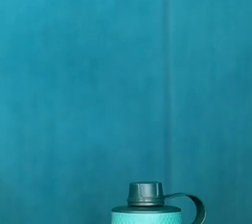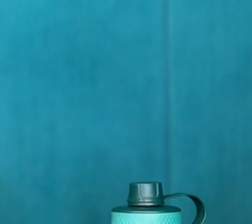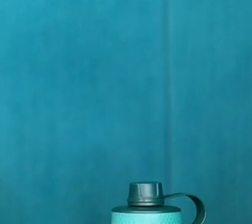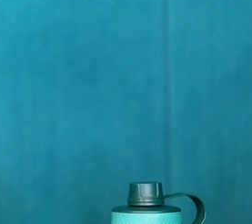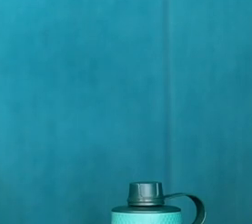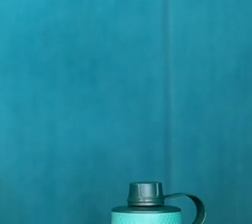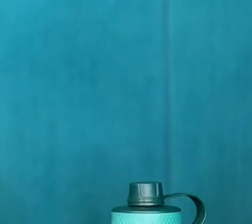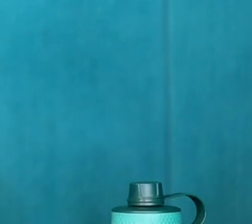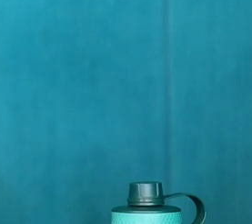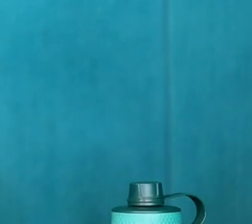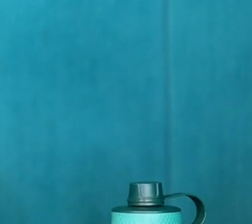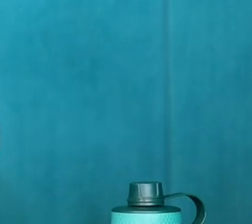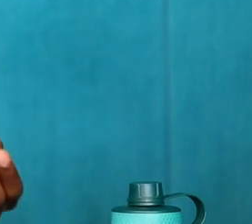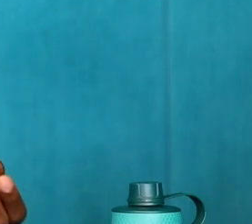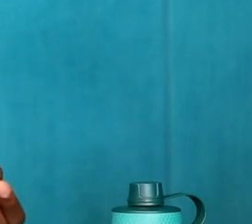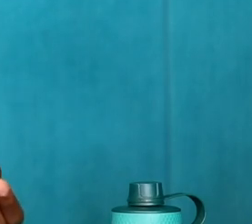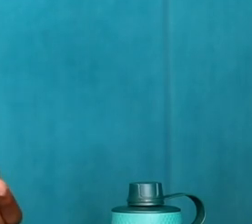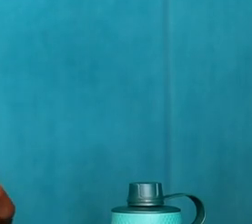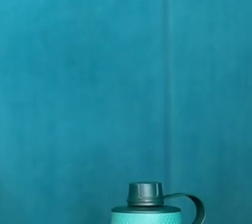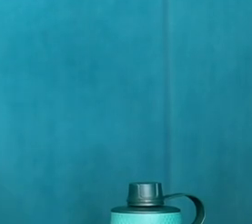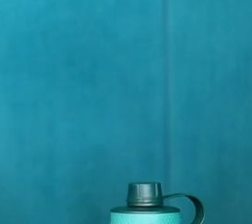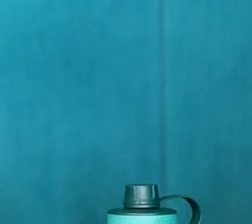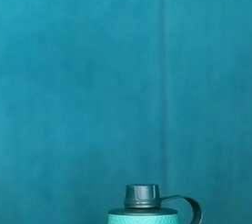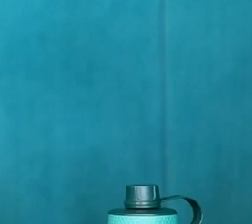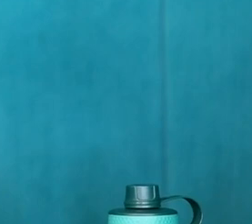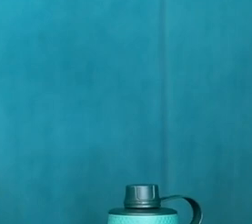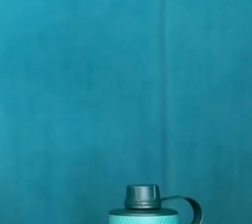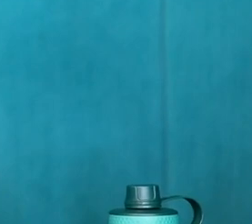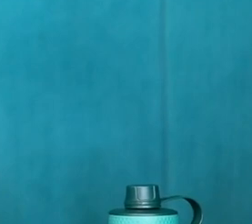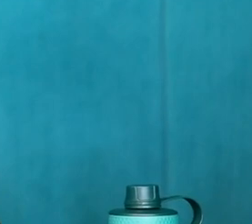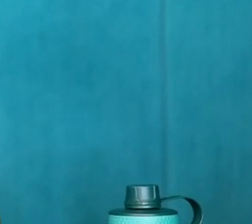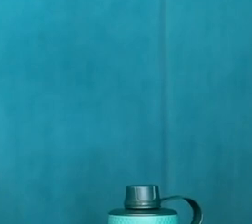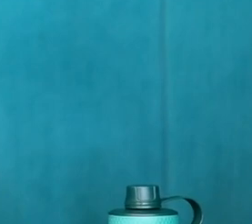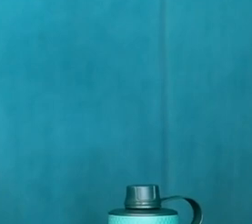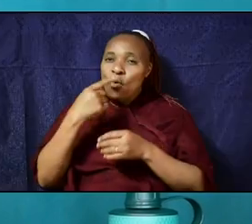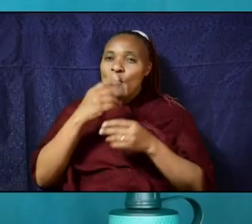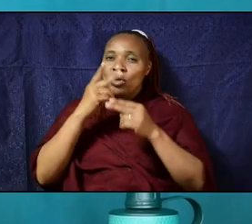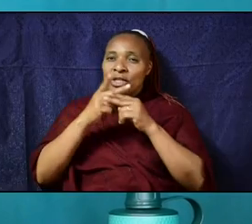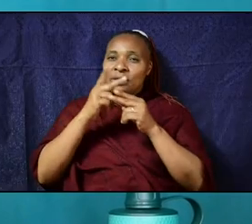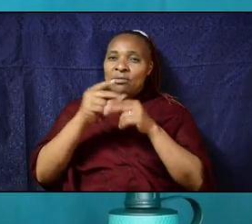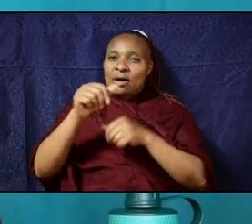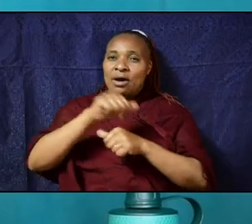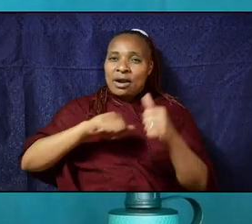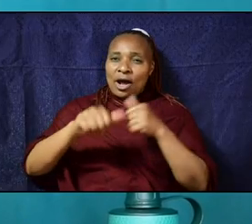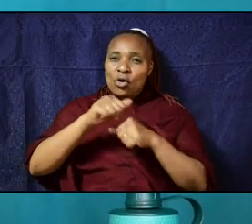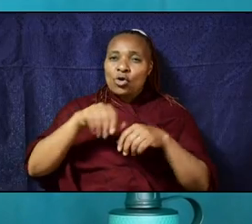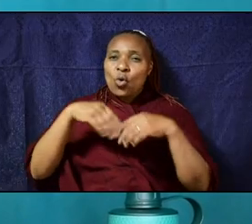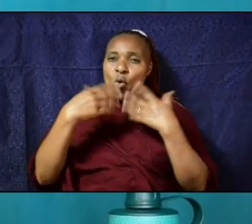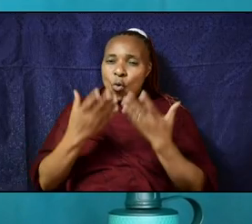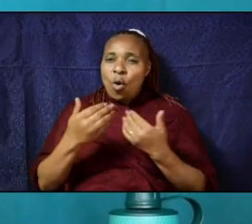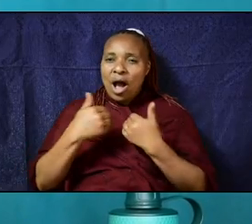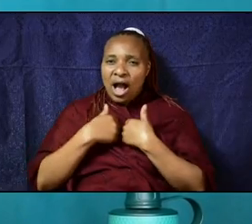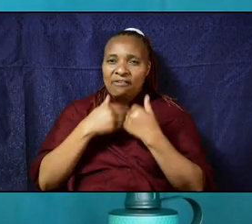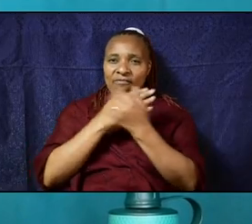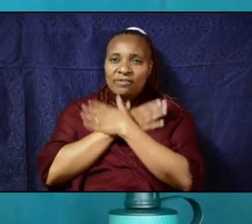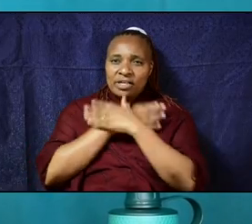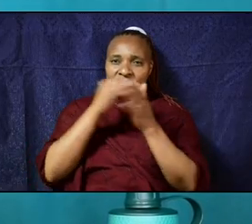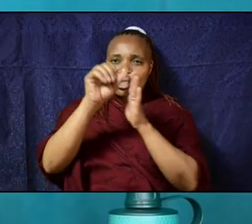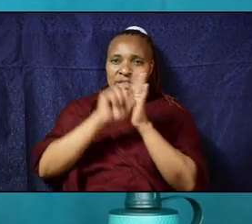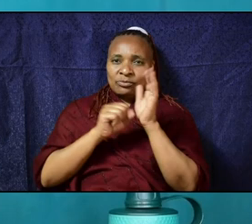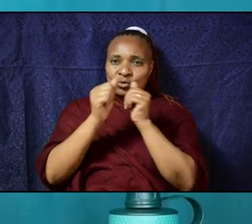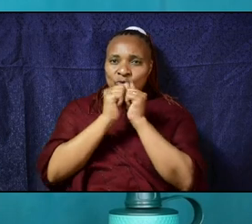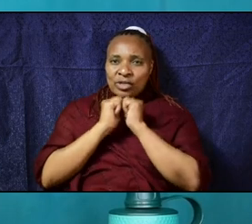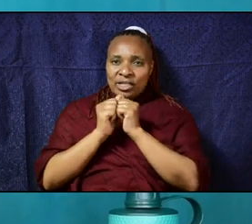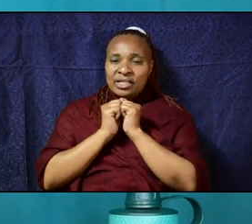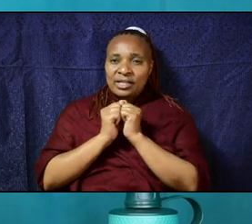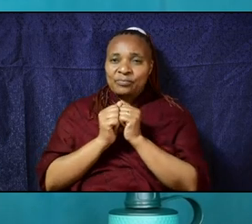God is very interested in who is your friend, who you keep around, who you fall in love with, okay?